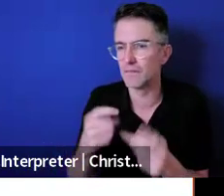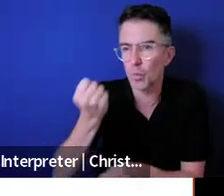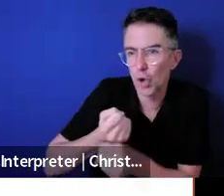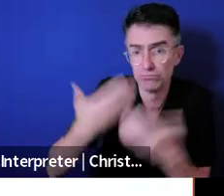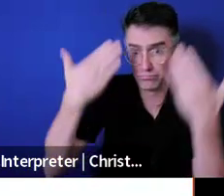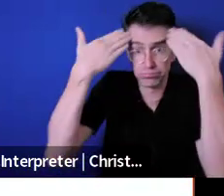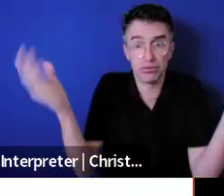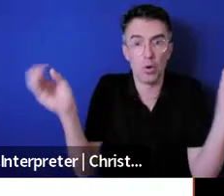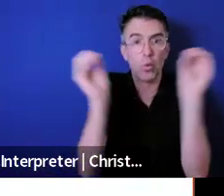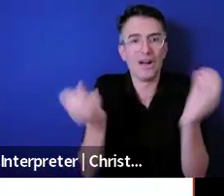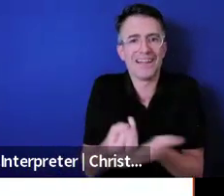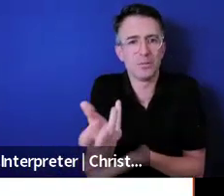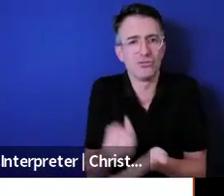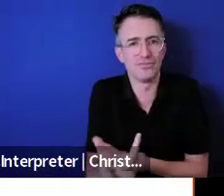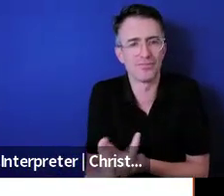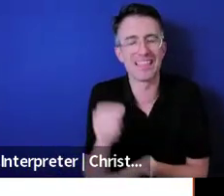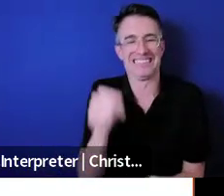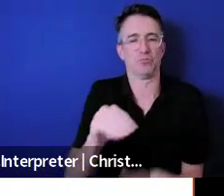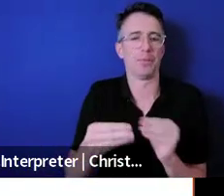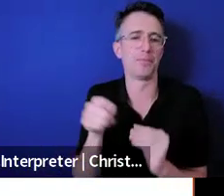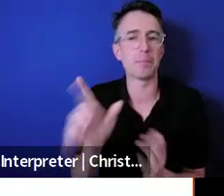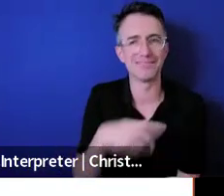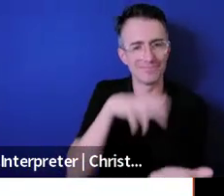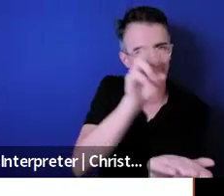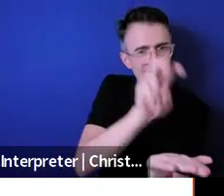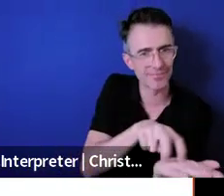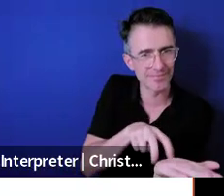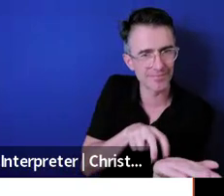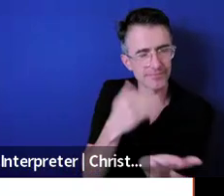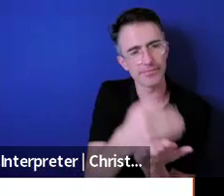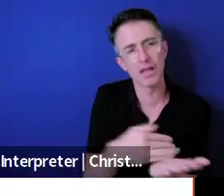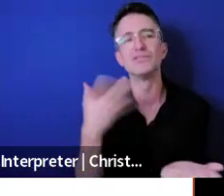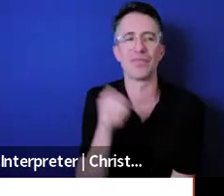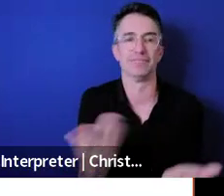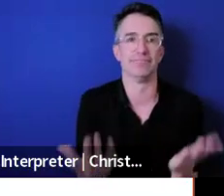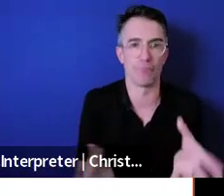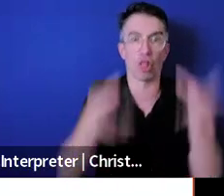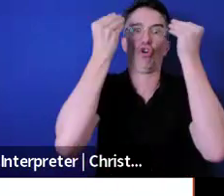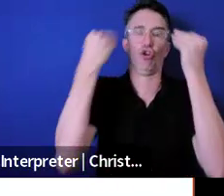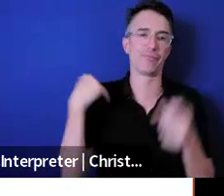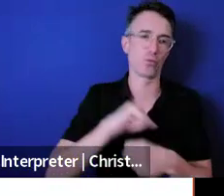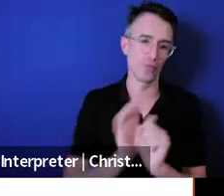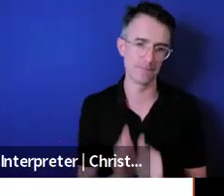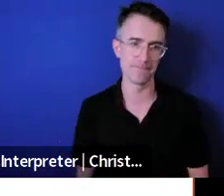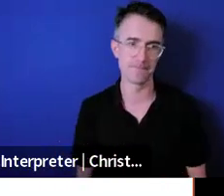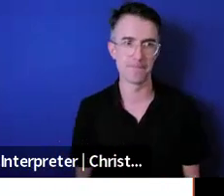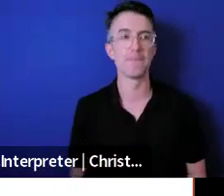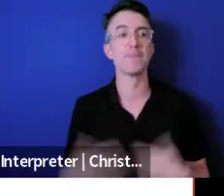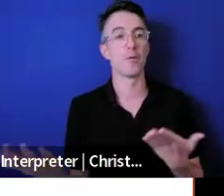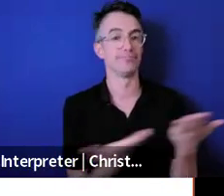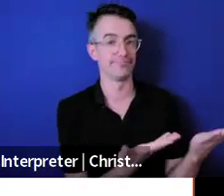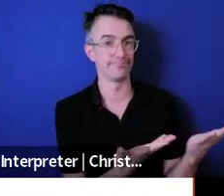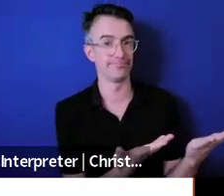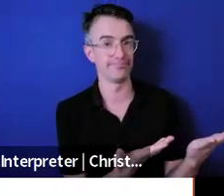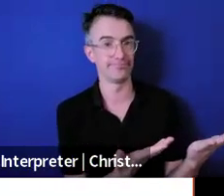And there are different mechanisms. The health system has data on persons with disabilities and can identify individuals